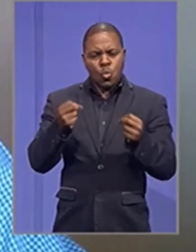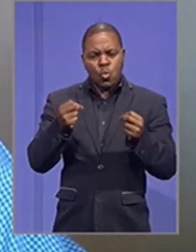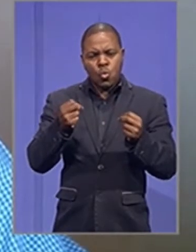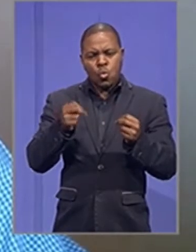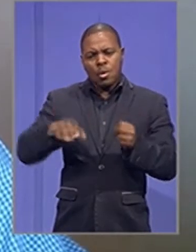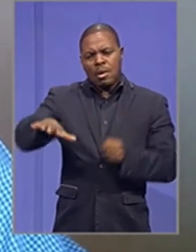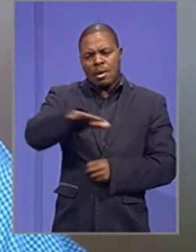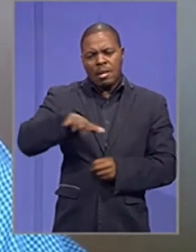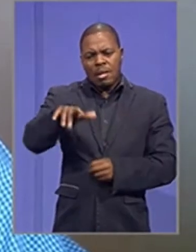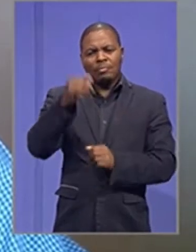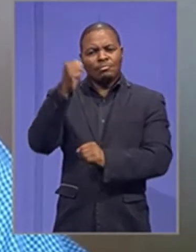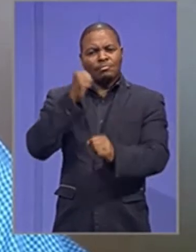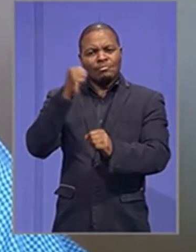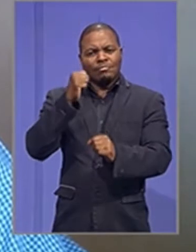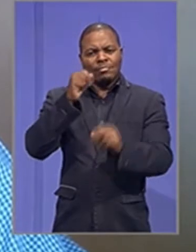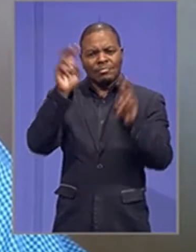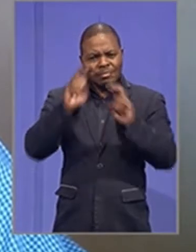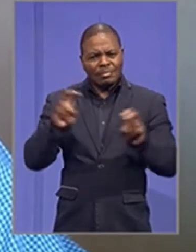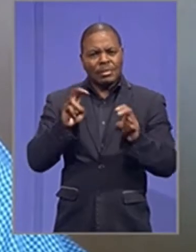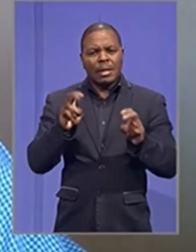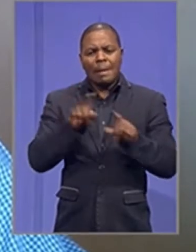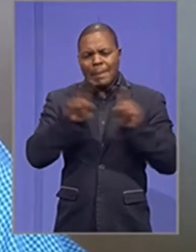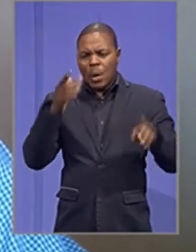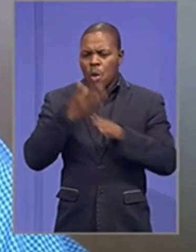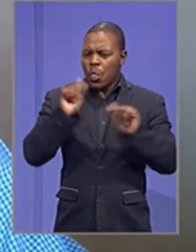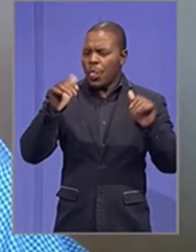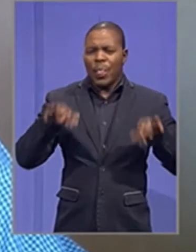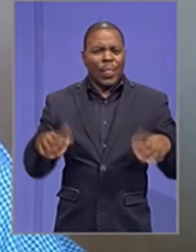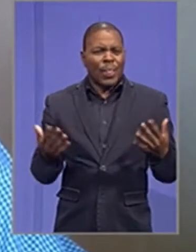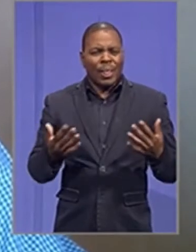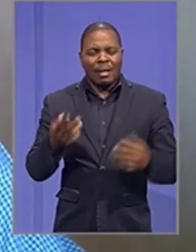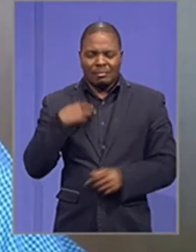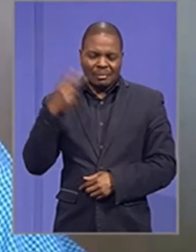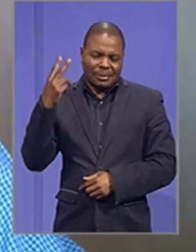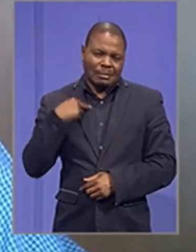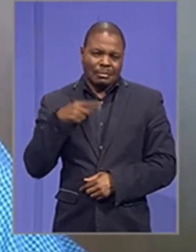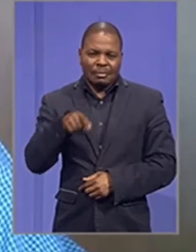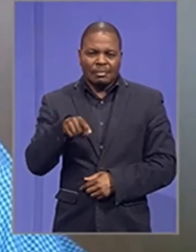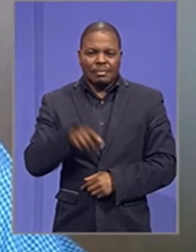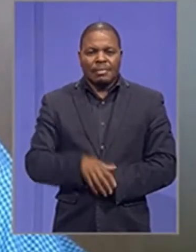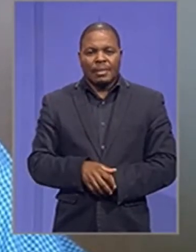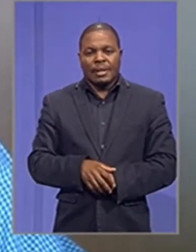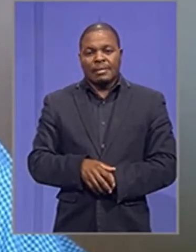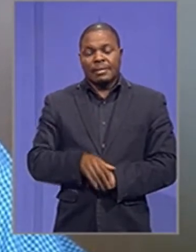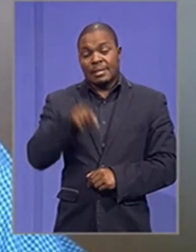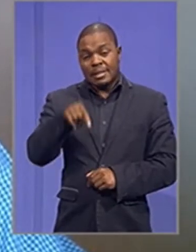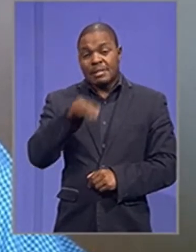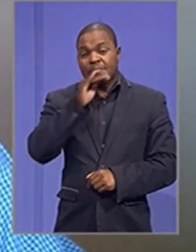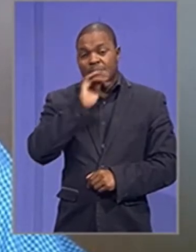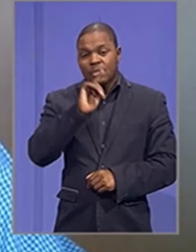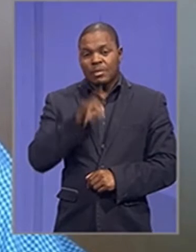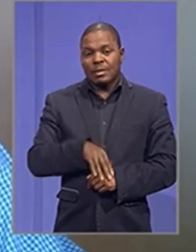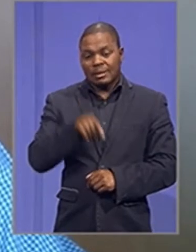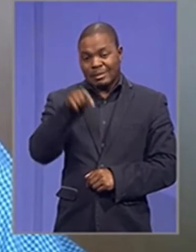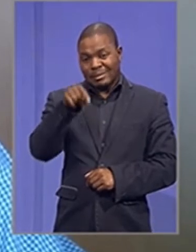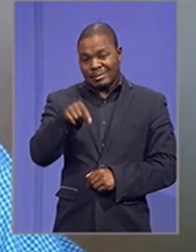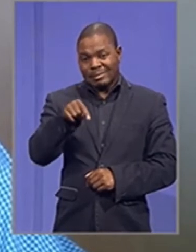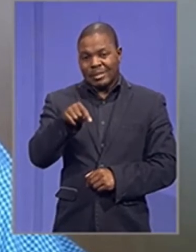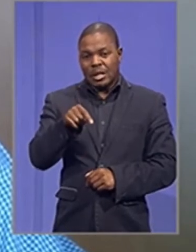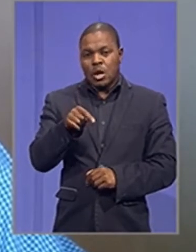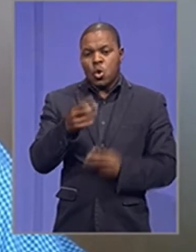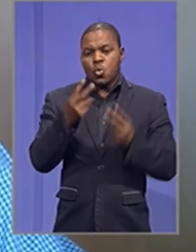should, and clearly that has... That's indicative of the state of our new